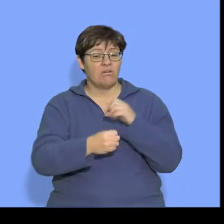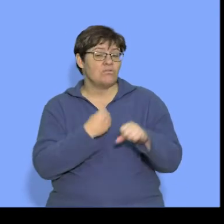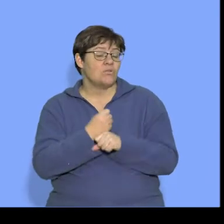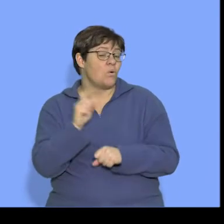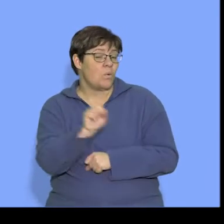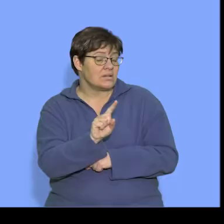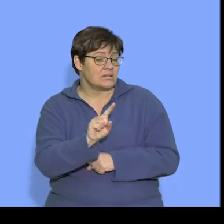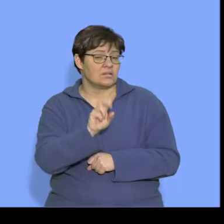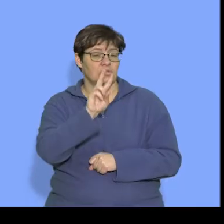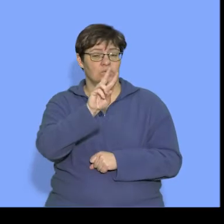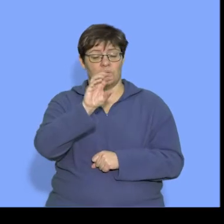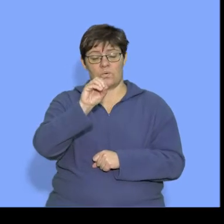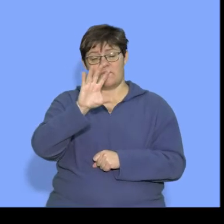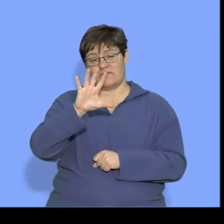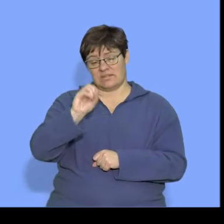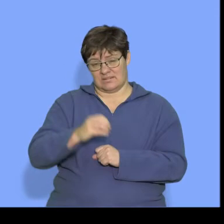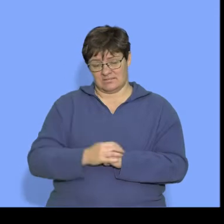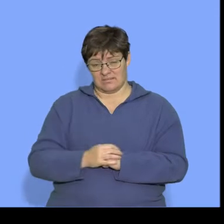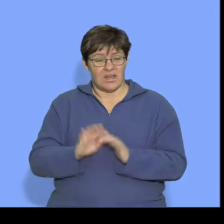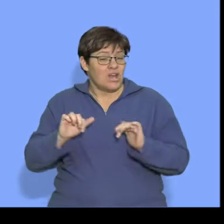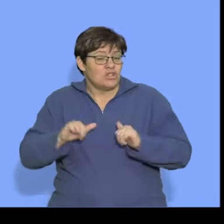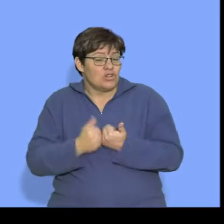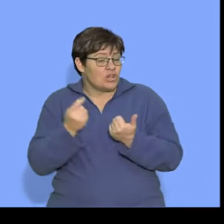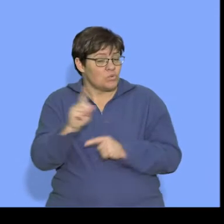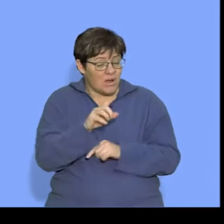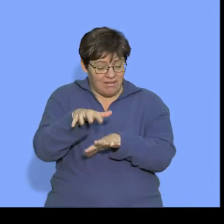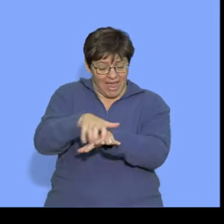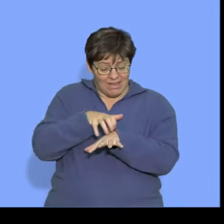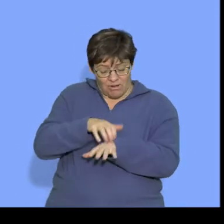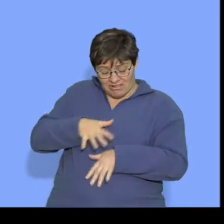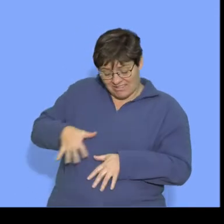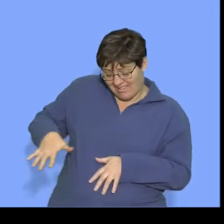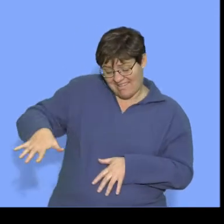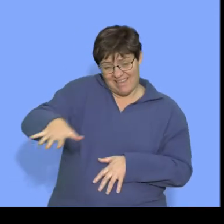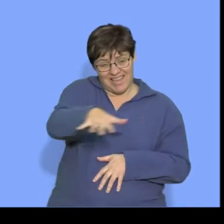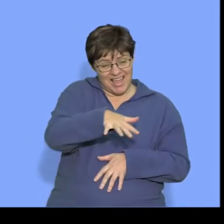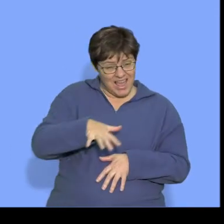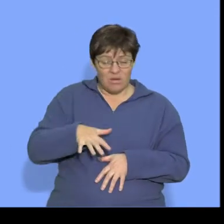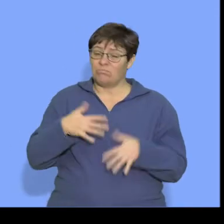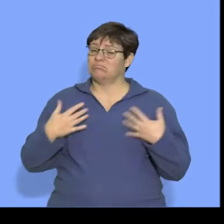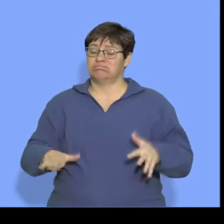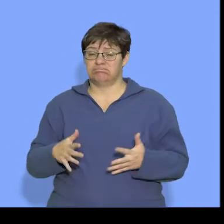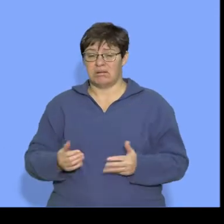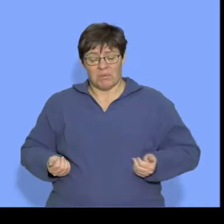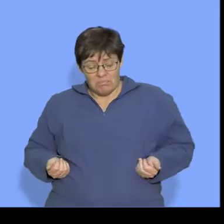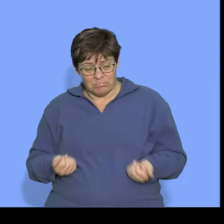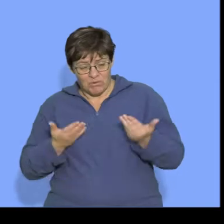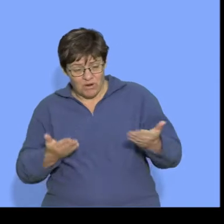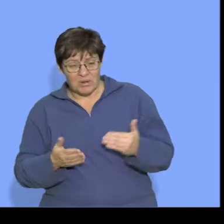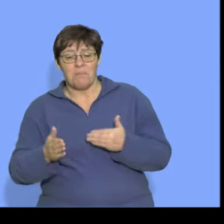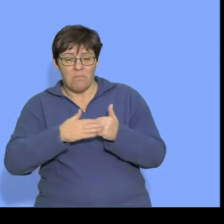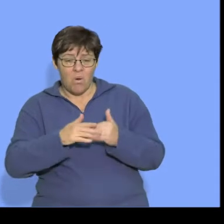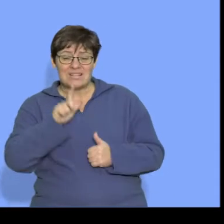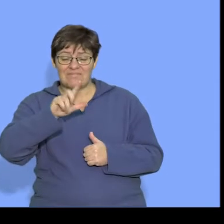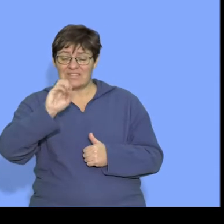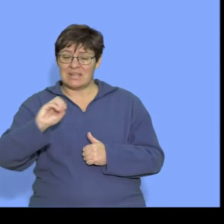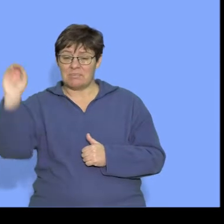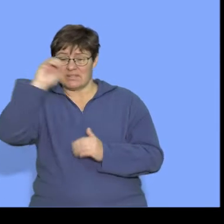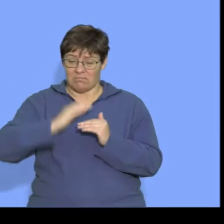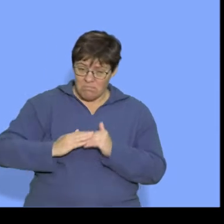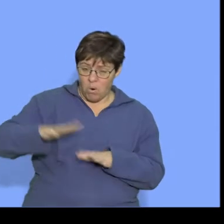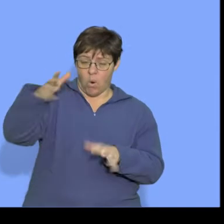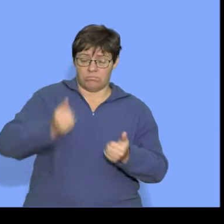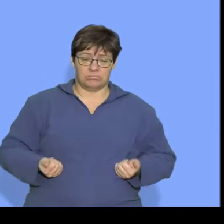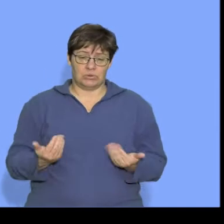2050. The challenge faced by the agricultural sector is not only to produce 70% more food, but also to